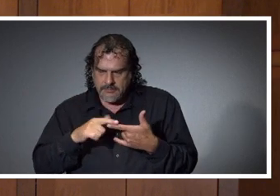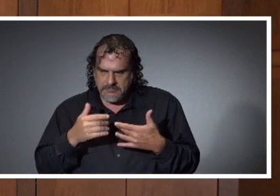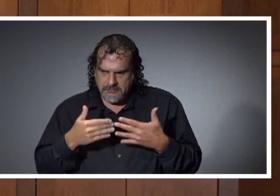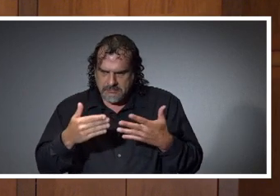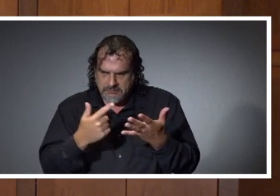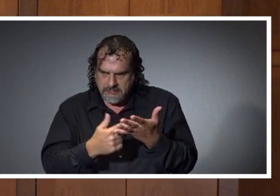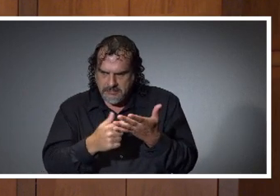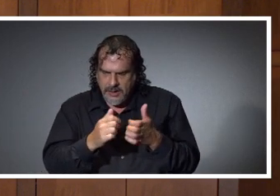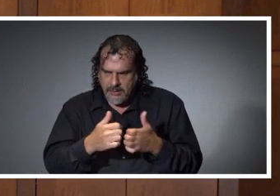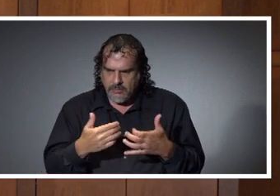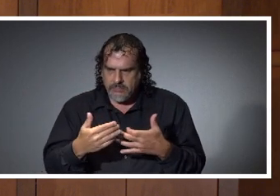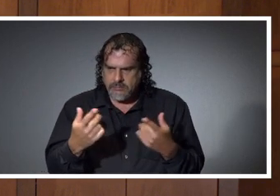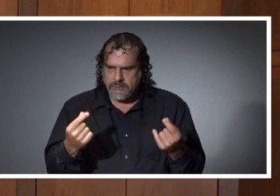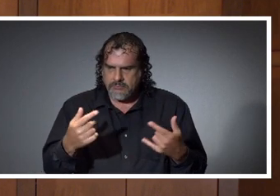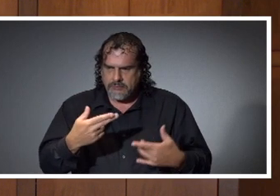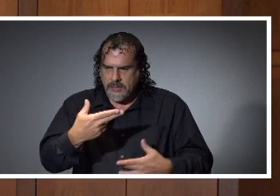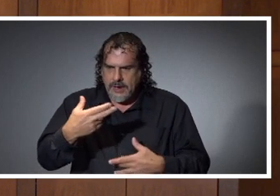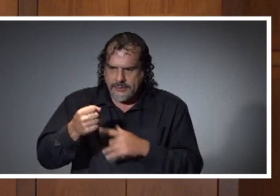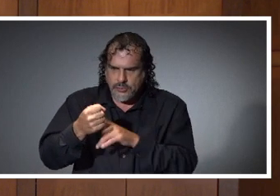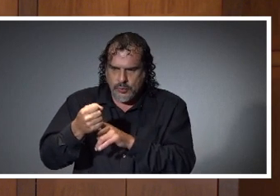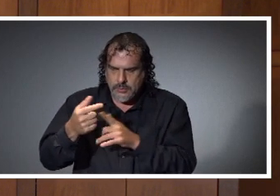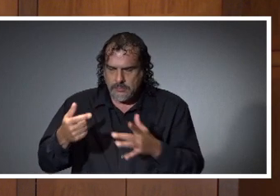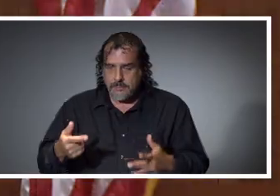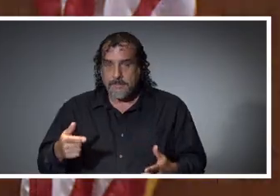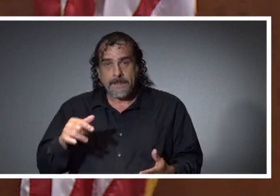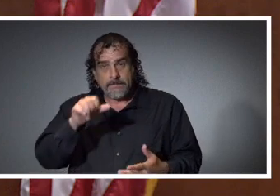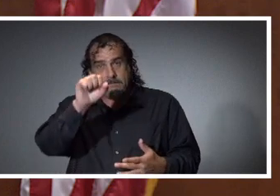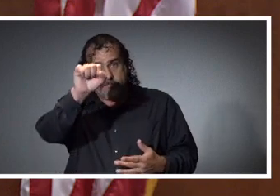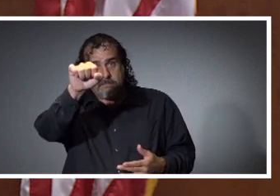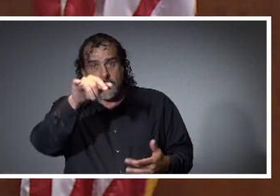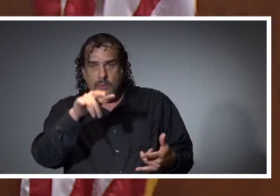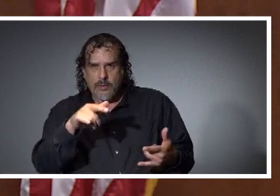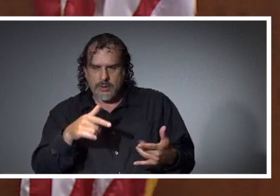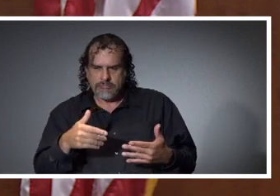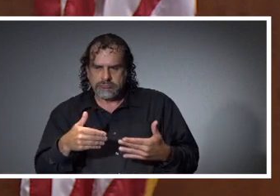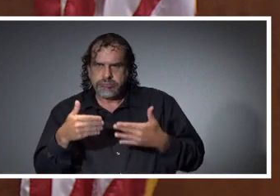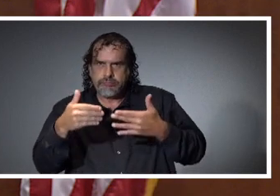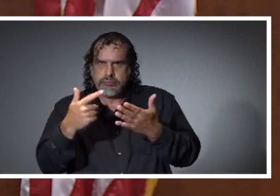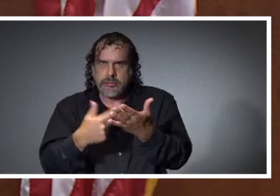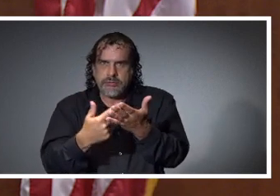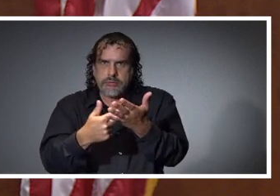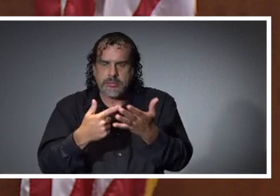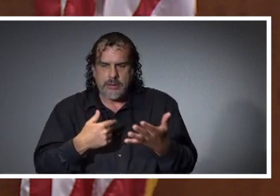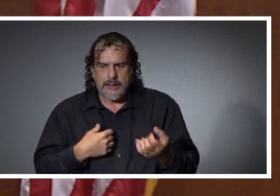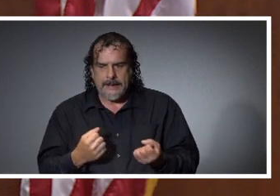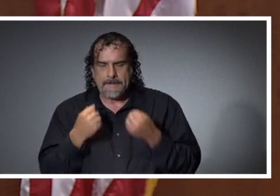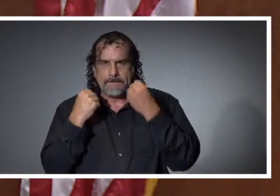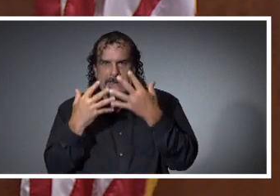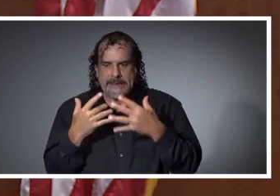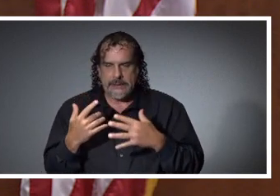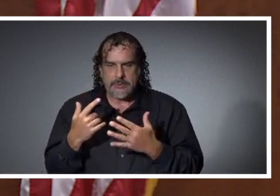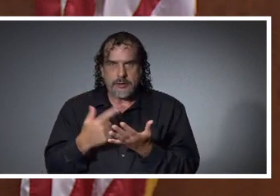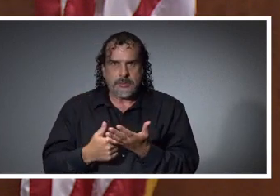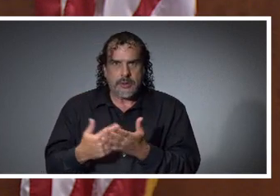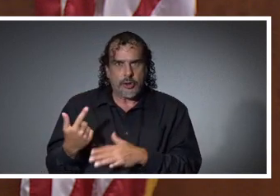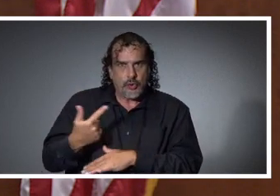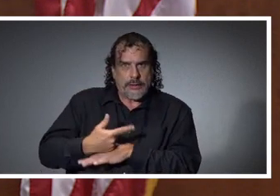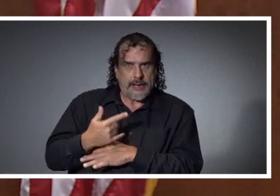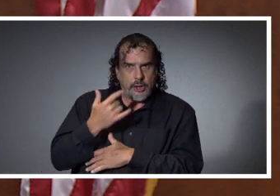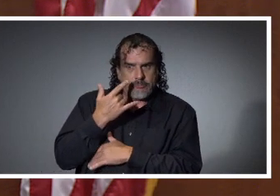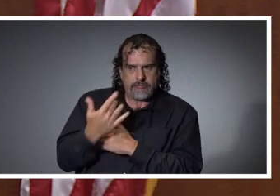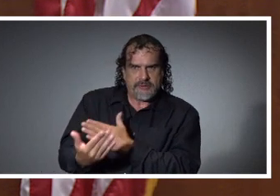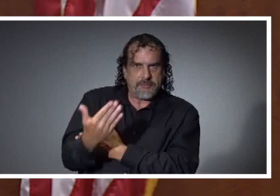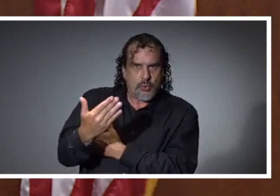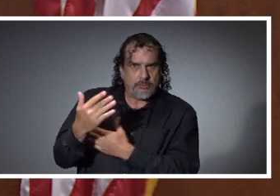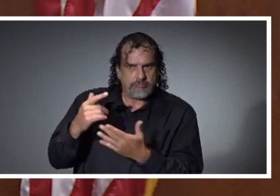forward? Yeah, those conversations are ongoing. I had multiple conversations earlier today regarding that.